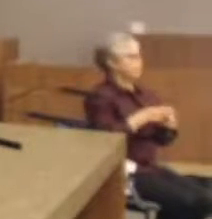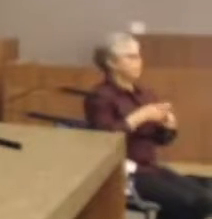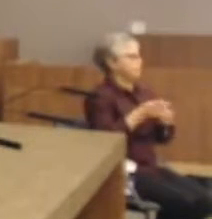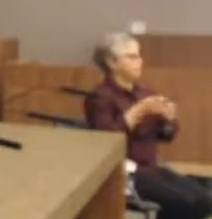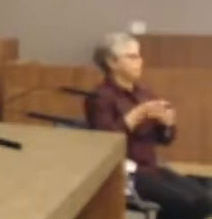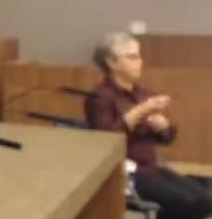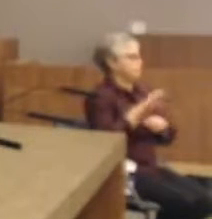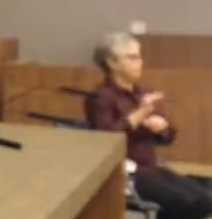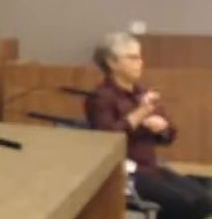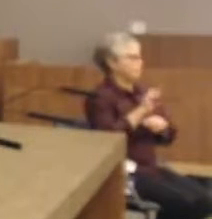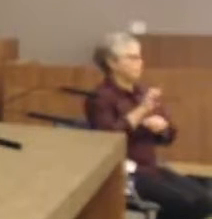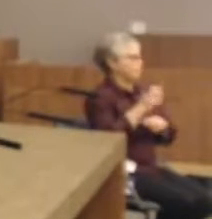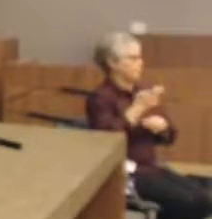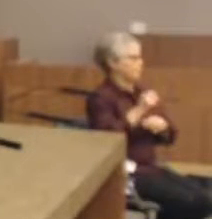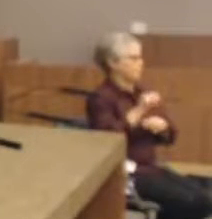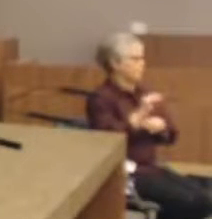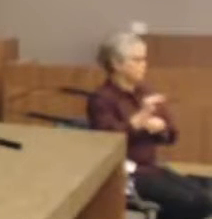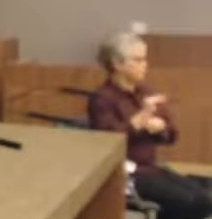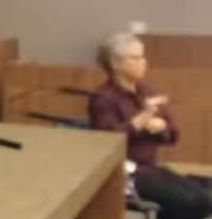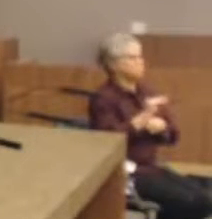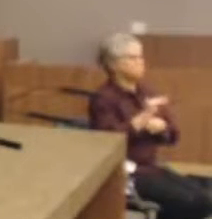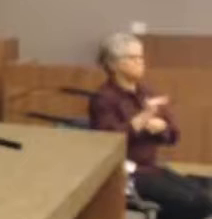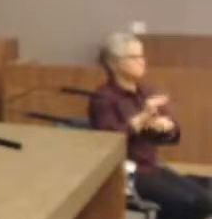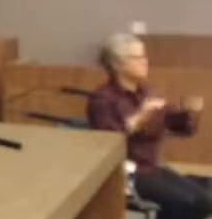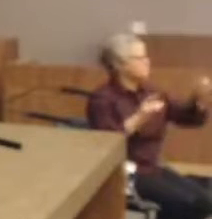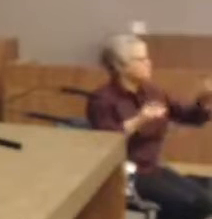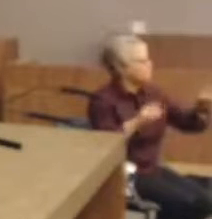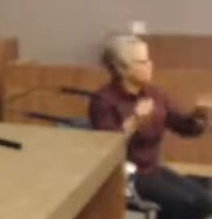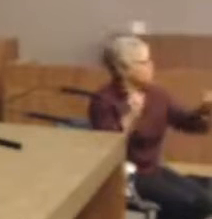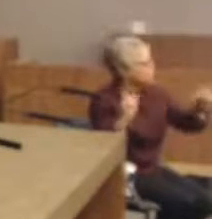Any other questions about how it relates to your work? Yes.